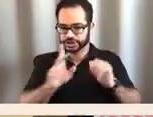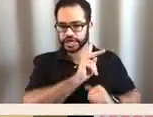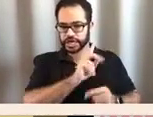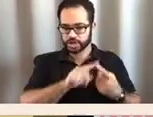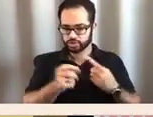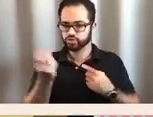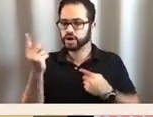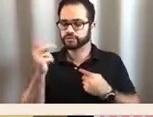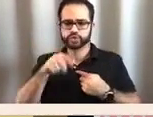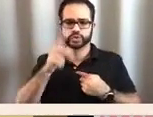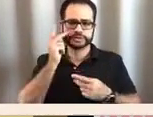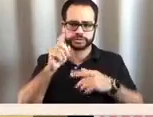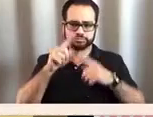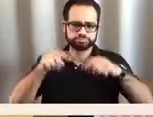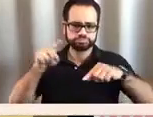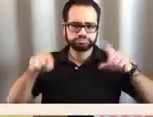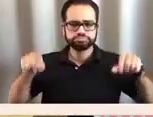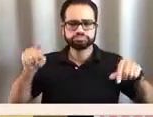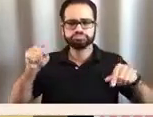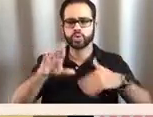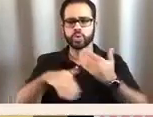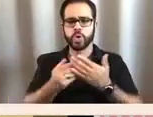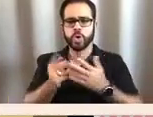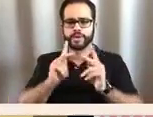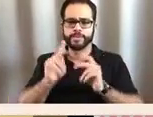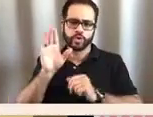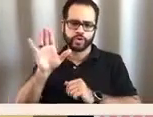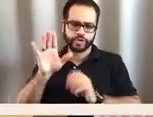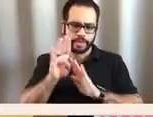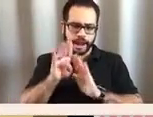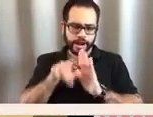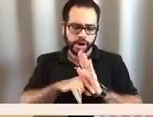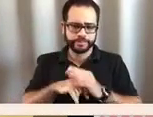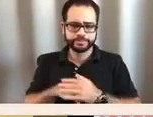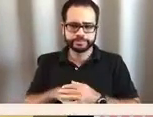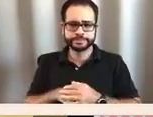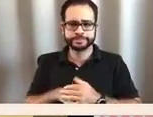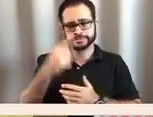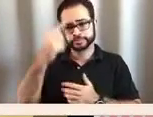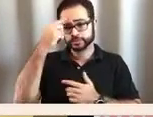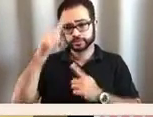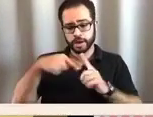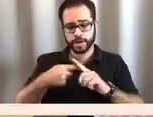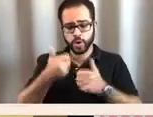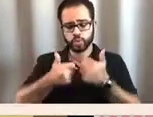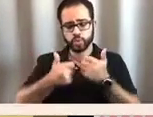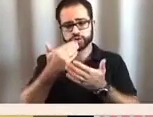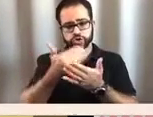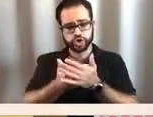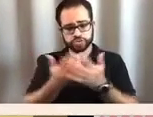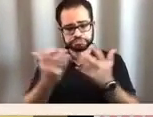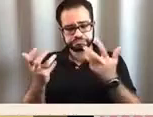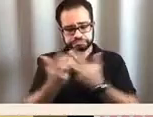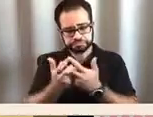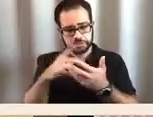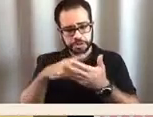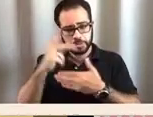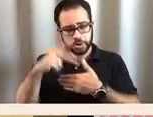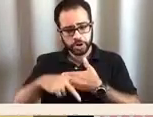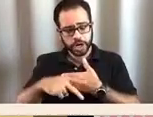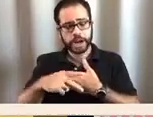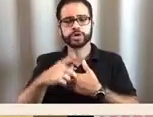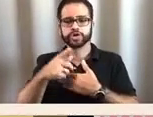see where everyone has come from with their credentials. So in thinking about what's the right program for you, you got a lot